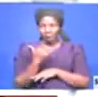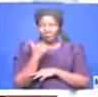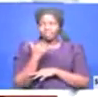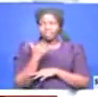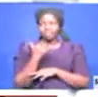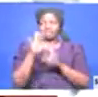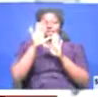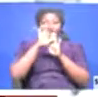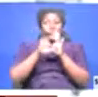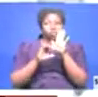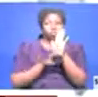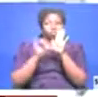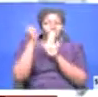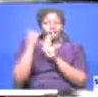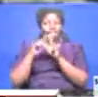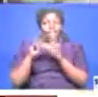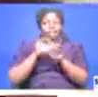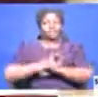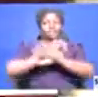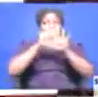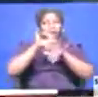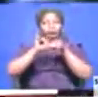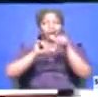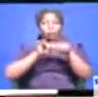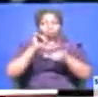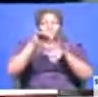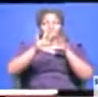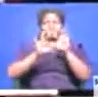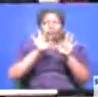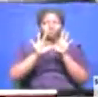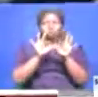constitution of Kenya is very clear on nominations. Khalid Abdullahi, Darubini.